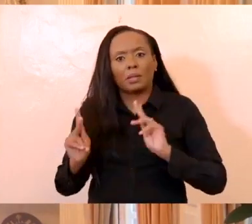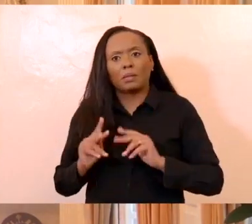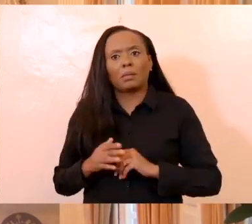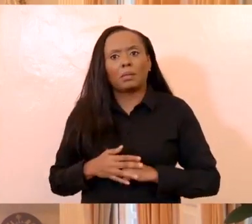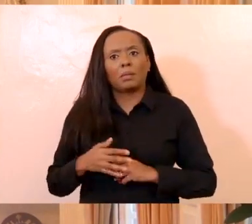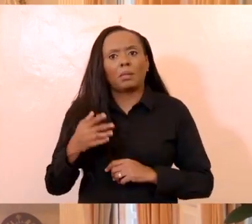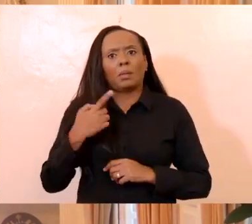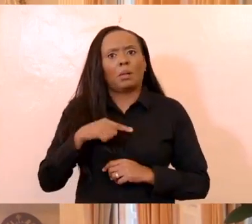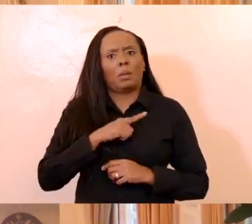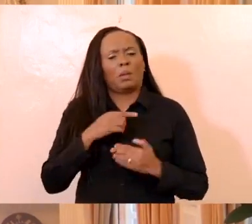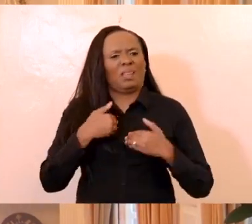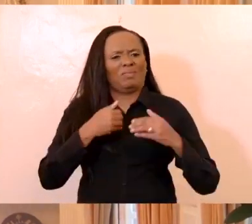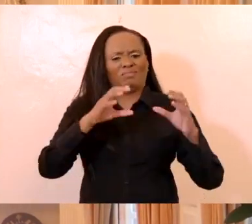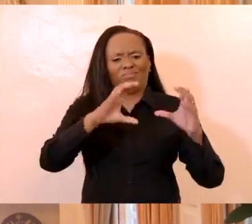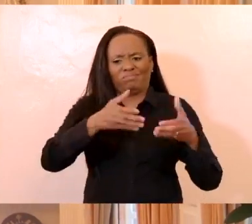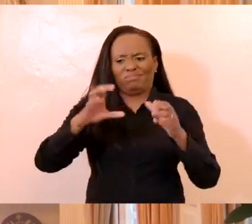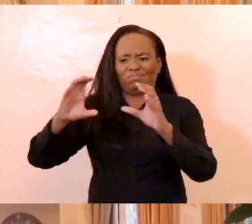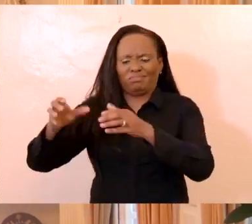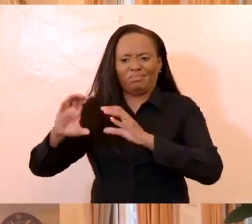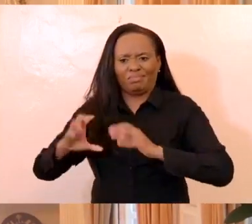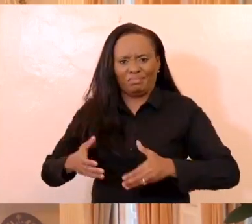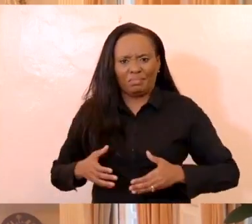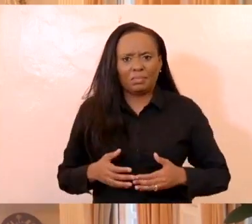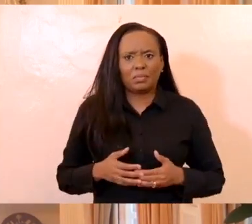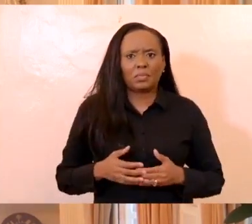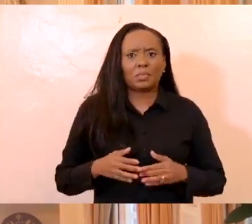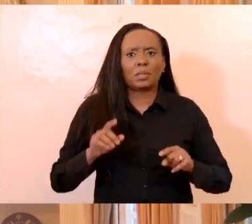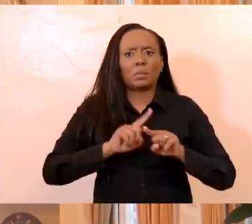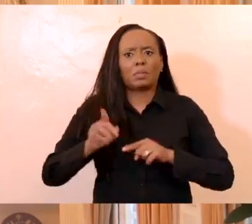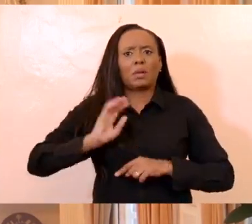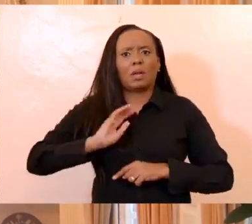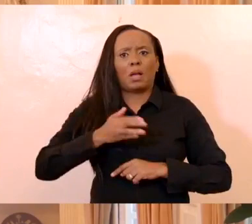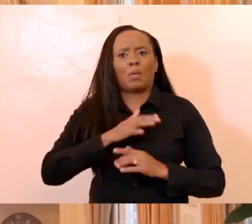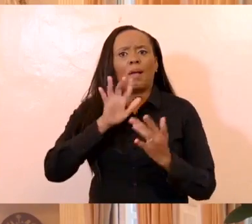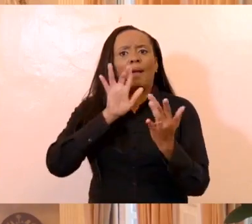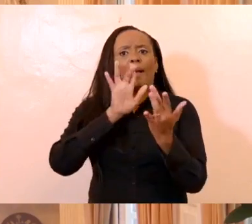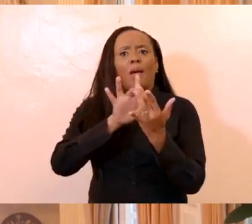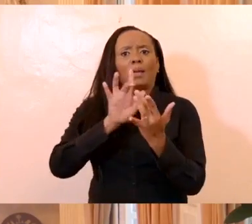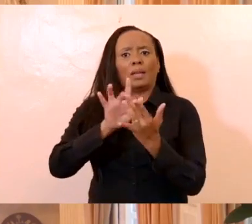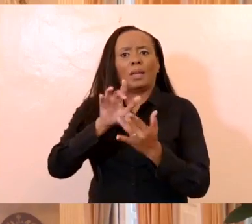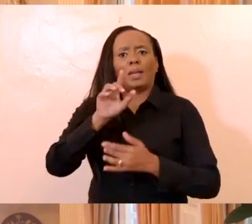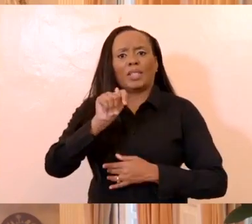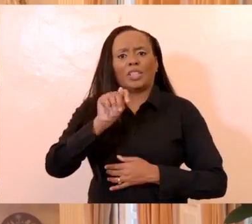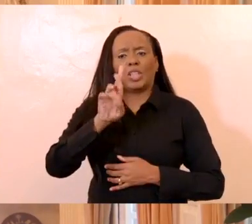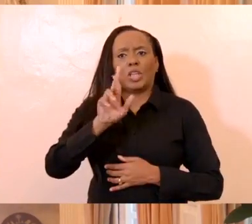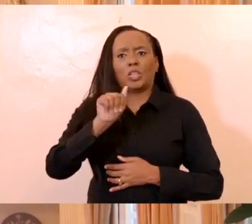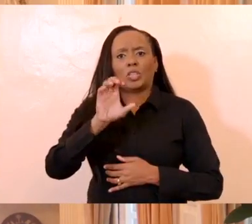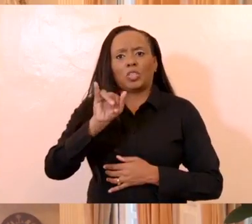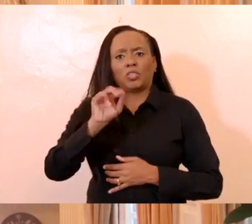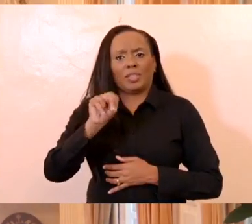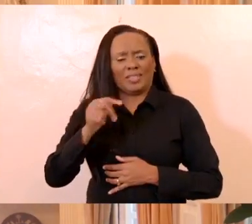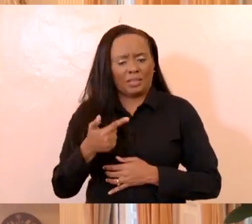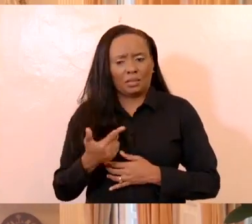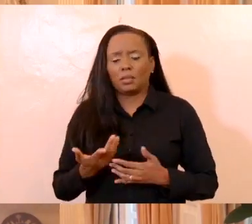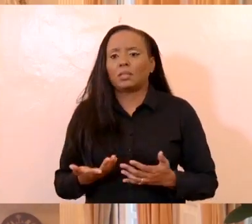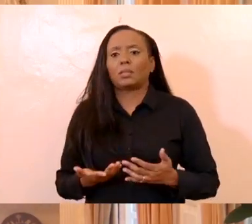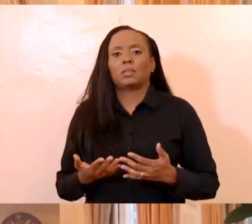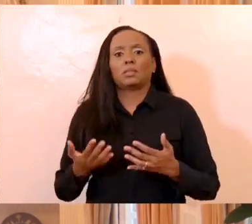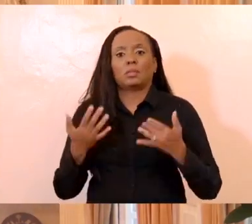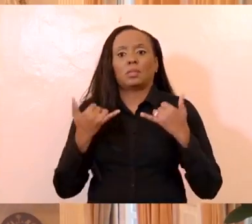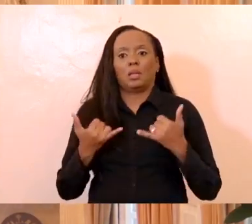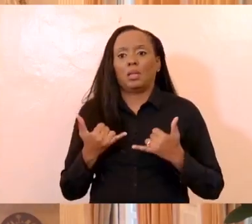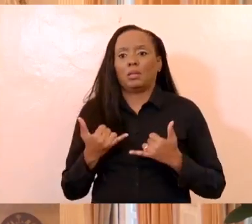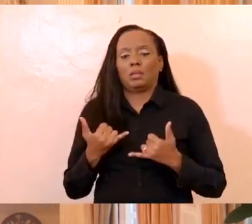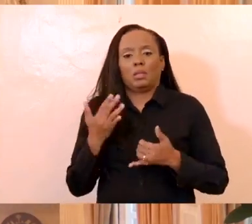doing so. It has to do with where the contact tracing leads us. And so some of those cases up to this point